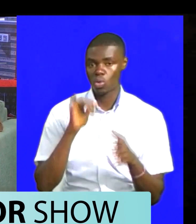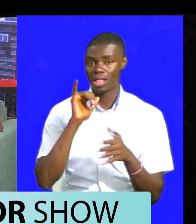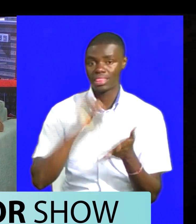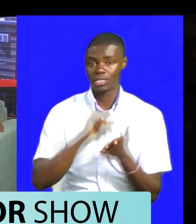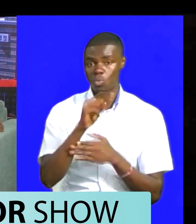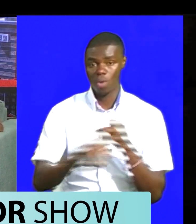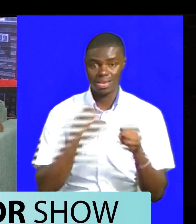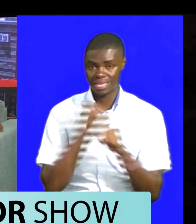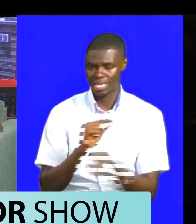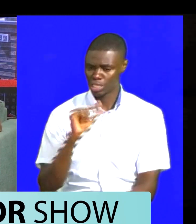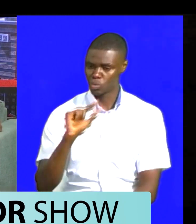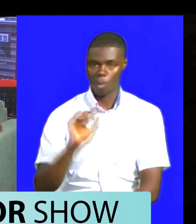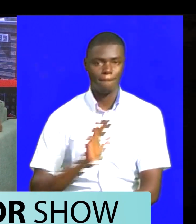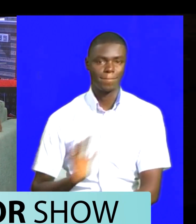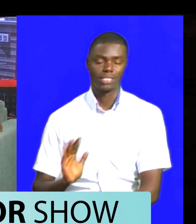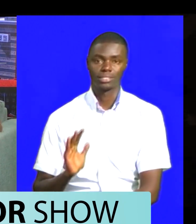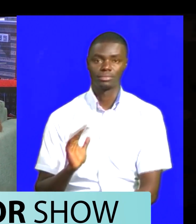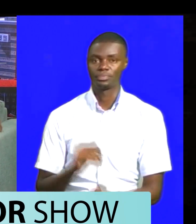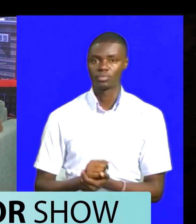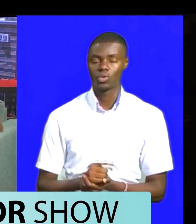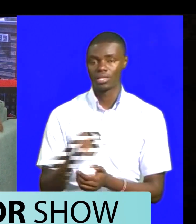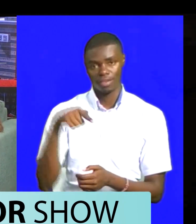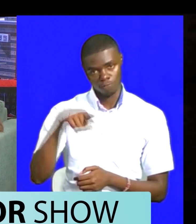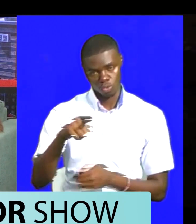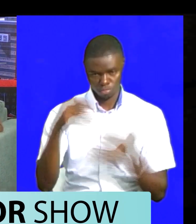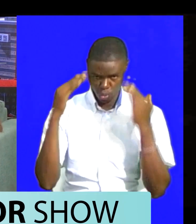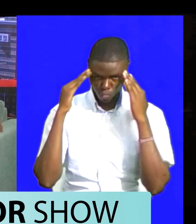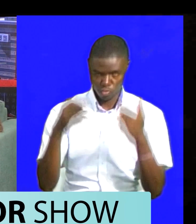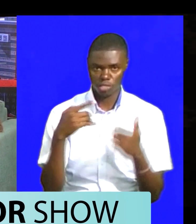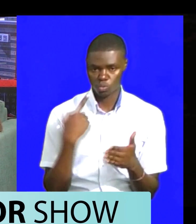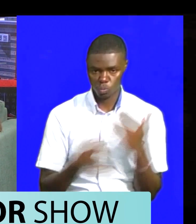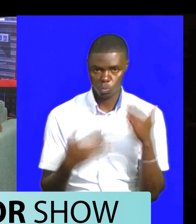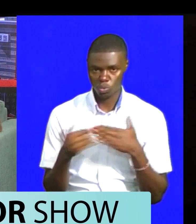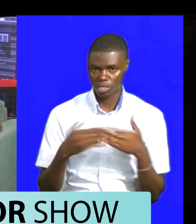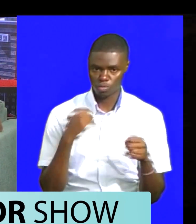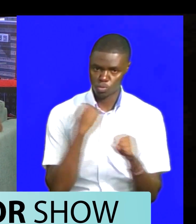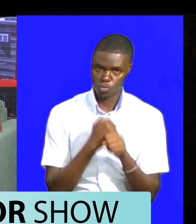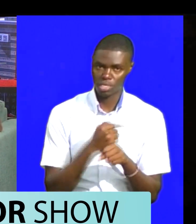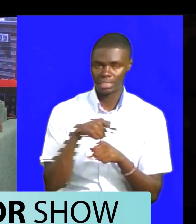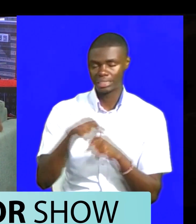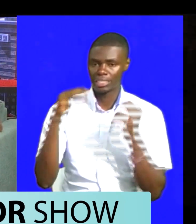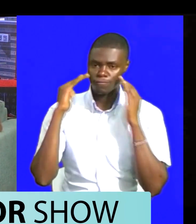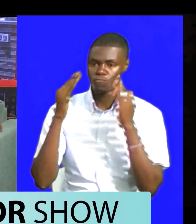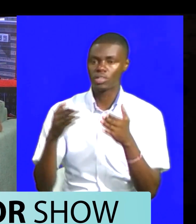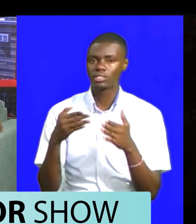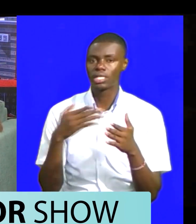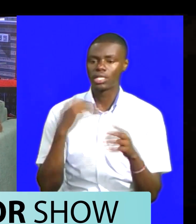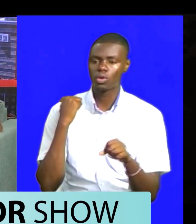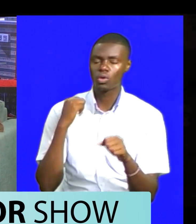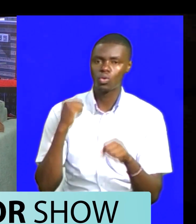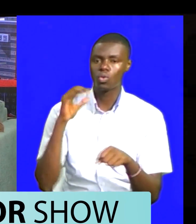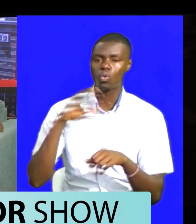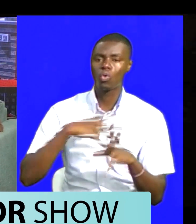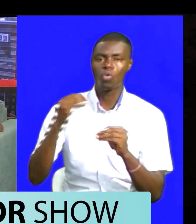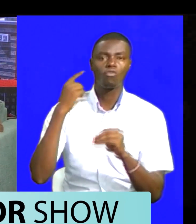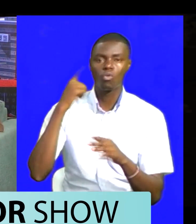is very little, and it's not even a year. So it's up to you to focus on what you are doing. It's up to you to go for what you want and